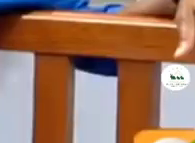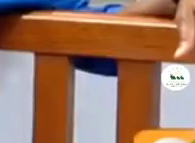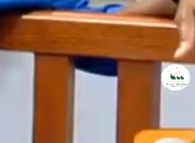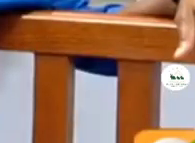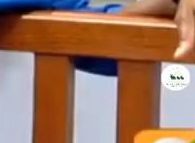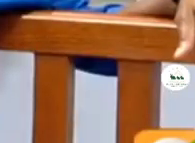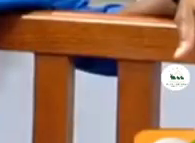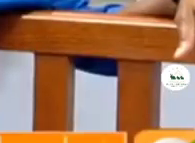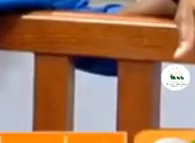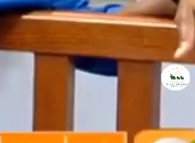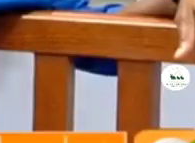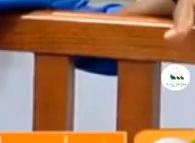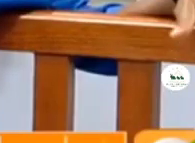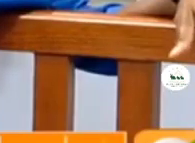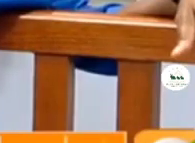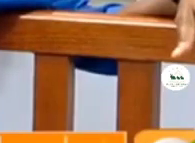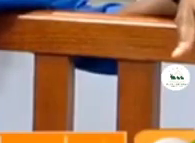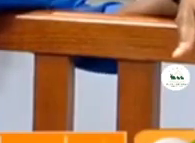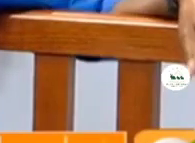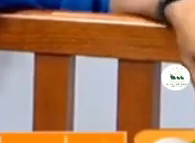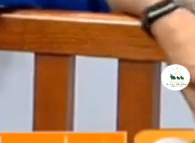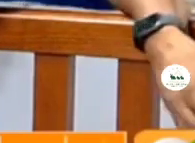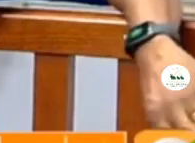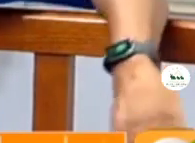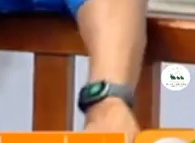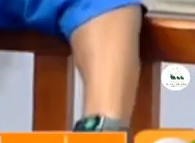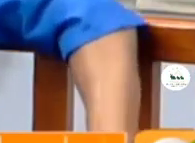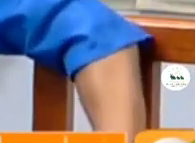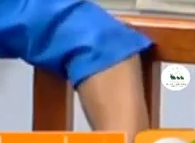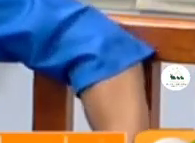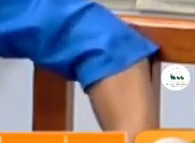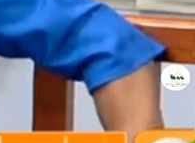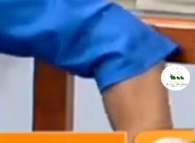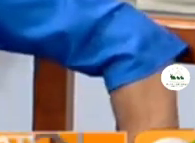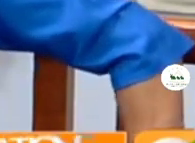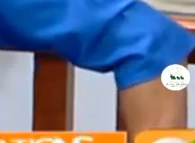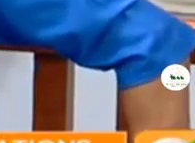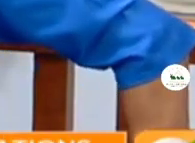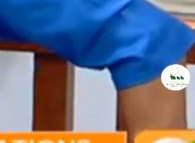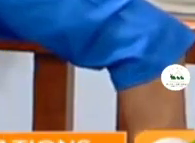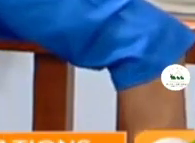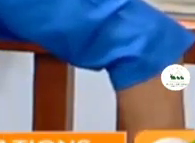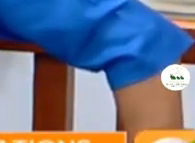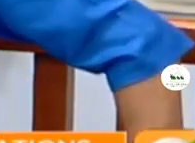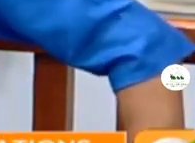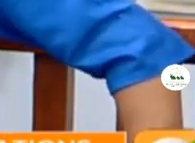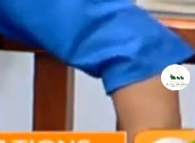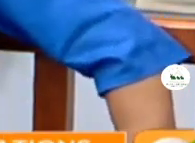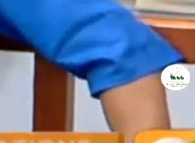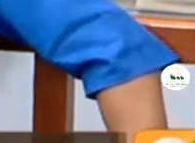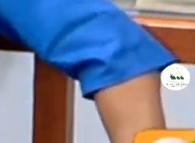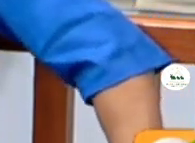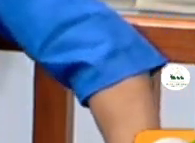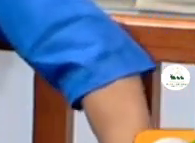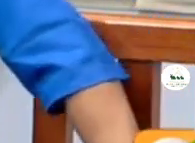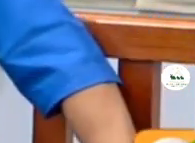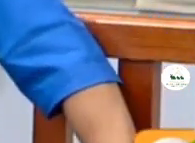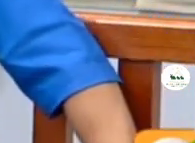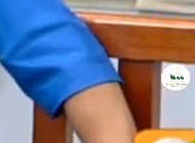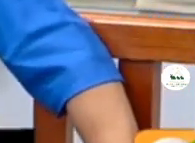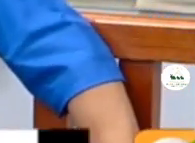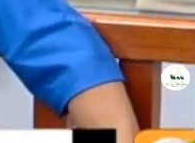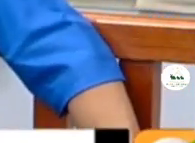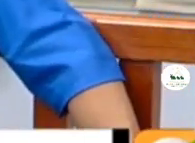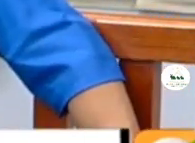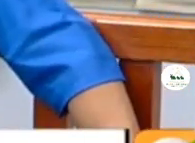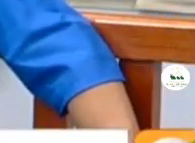we cannot amend. And I've seen that that's one of the reasons we are going to the Supreme Court. Mm. I want to believe that the Constitution